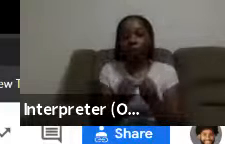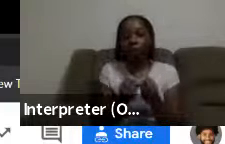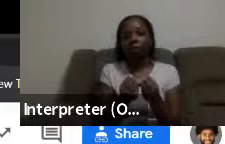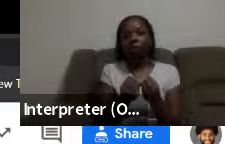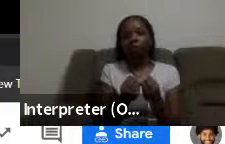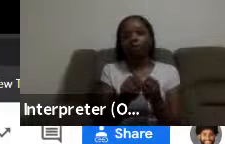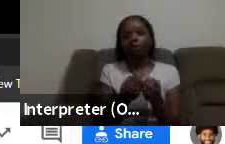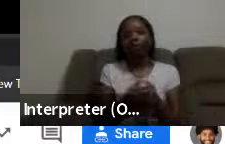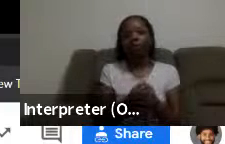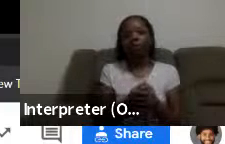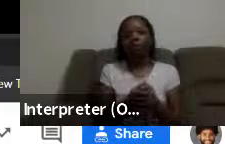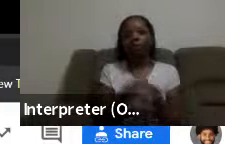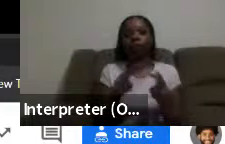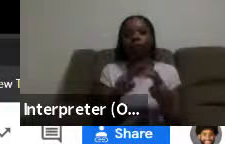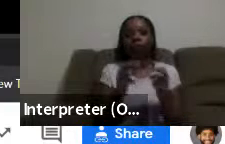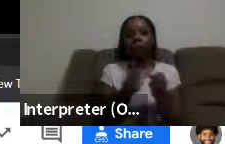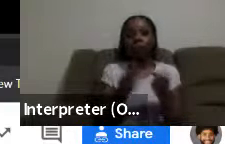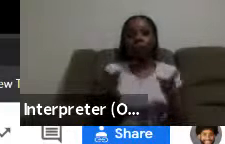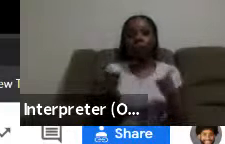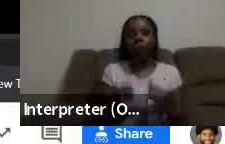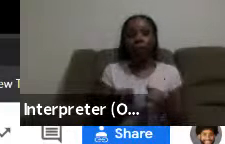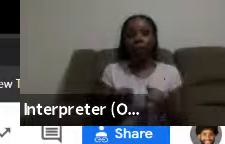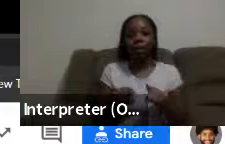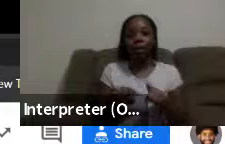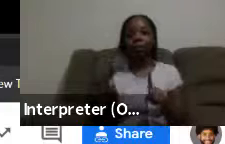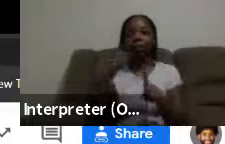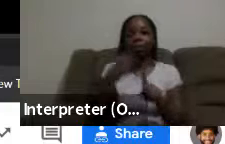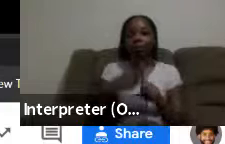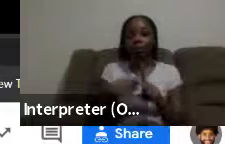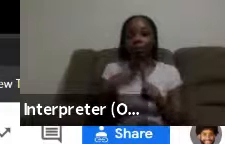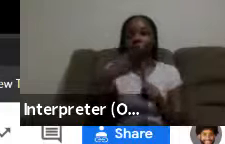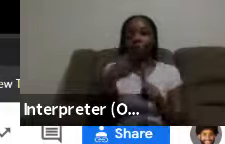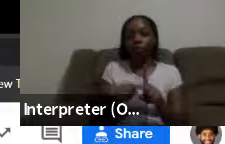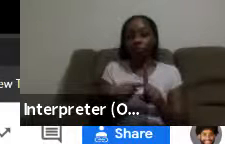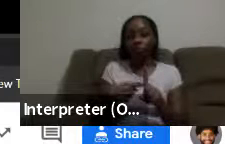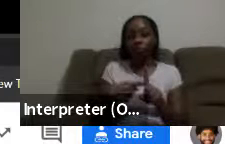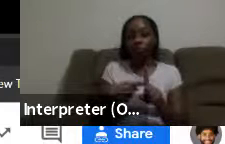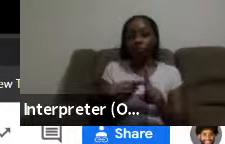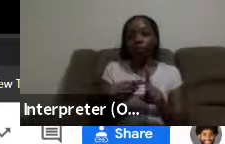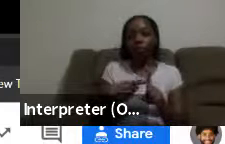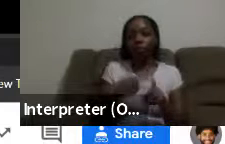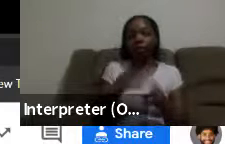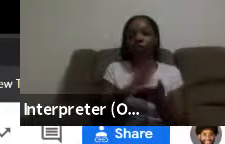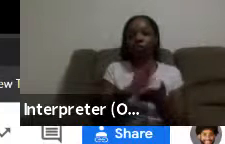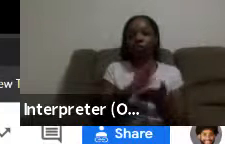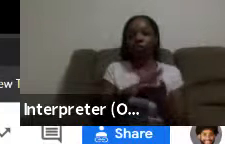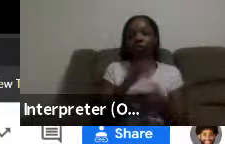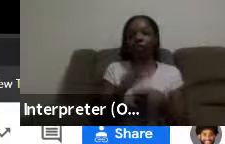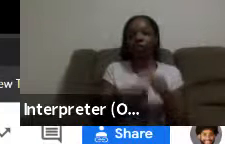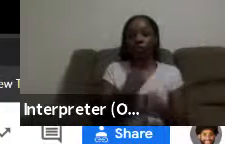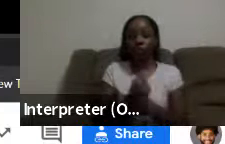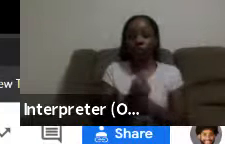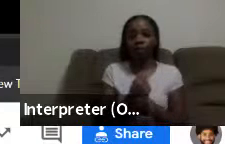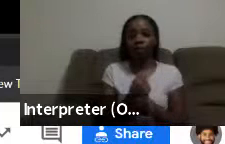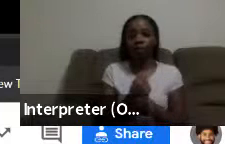will be hosted every month of the academic year, and an officer will attend one of the workshops at